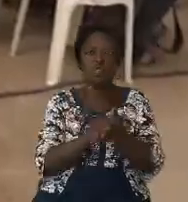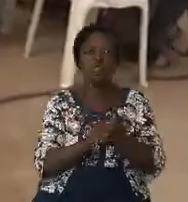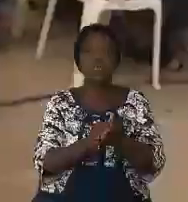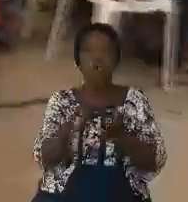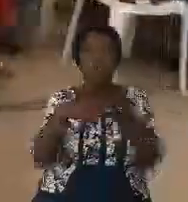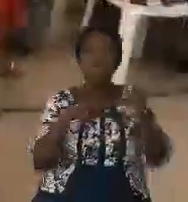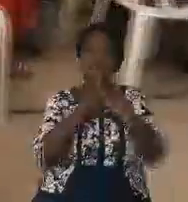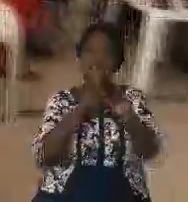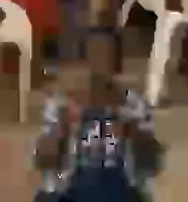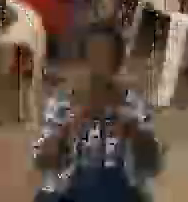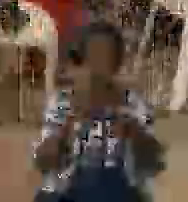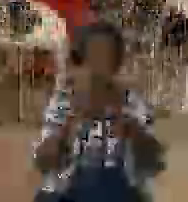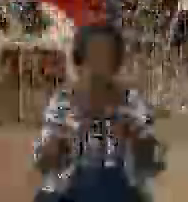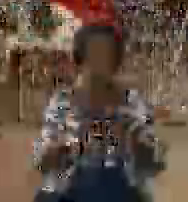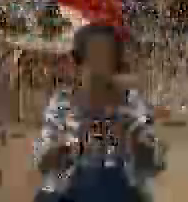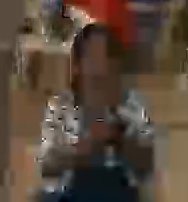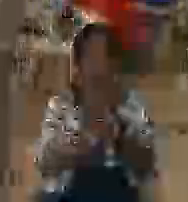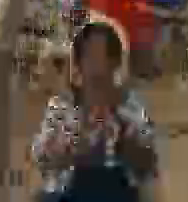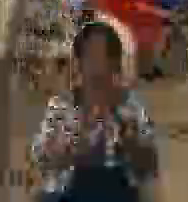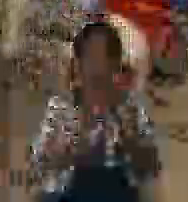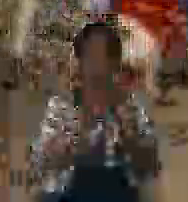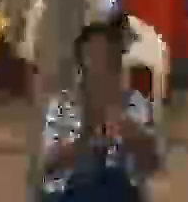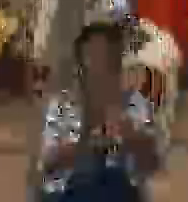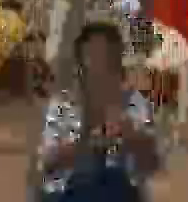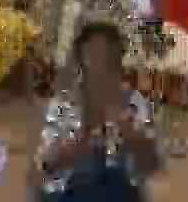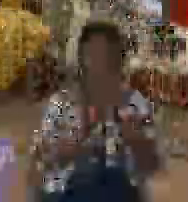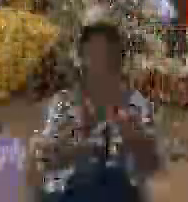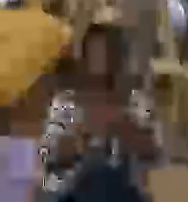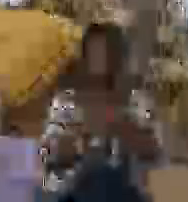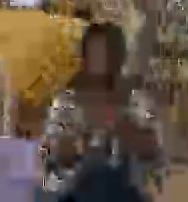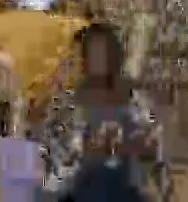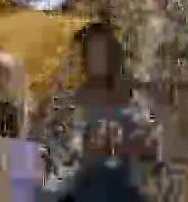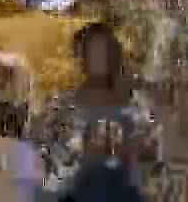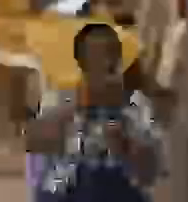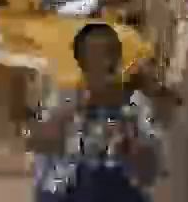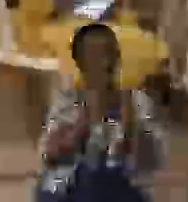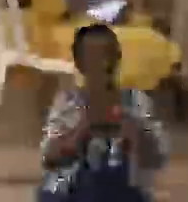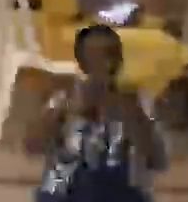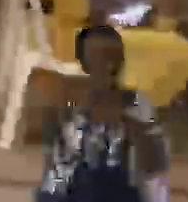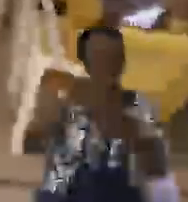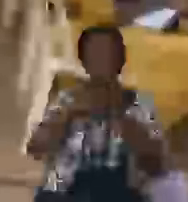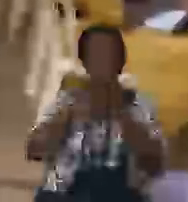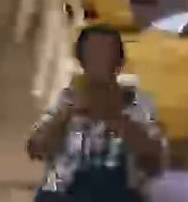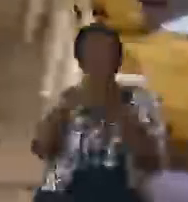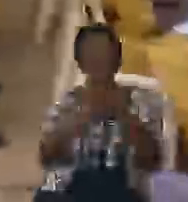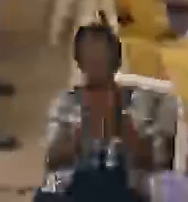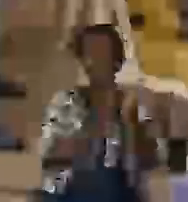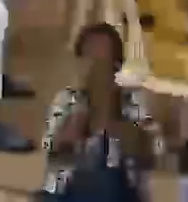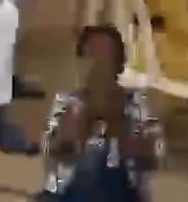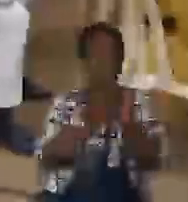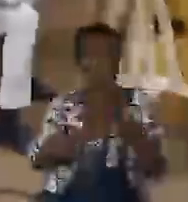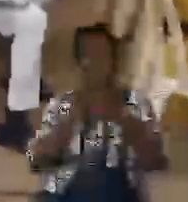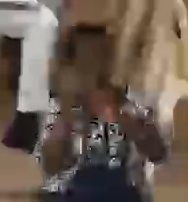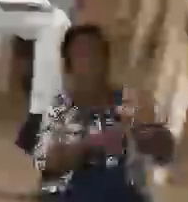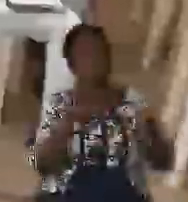name. What's the solution to that? What's the answer to that? Repent. Change your mind. Turn